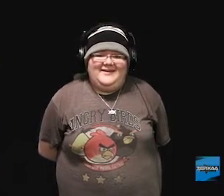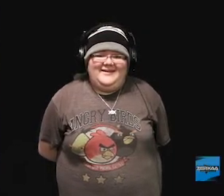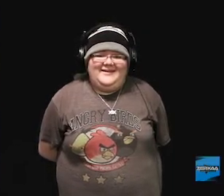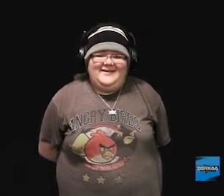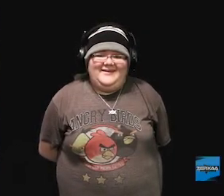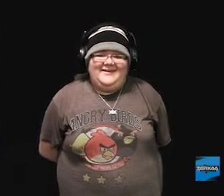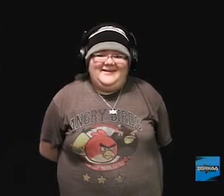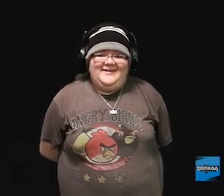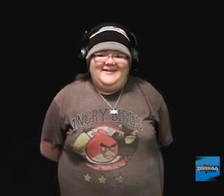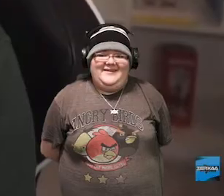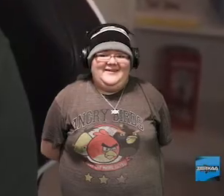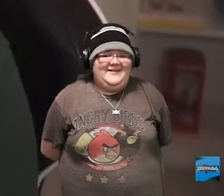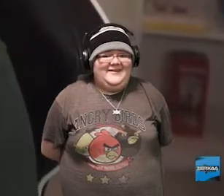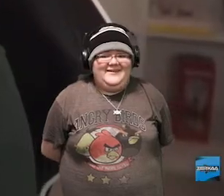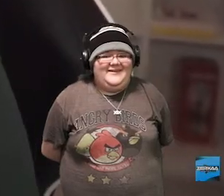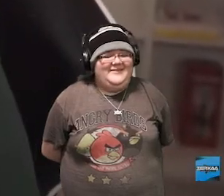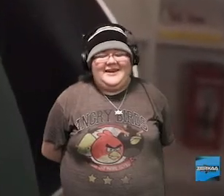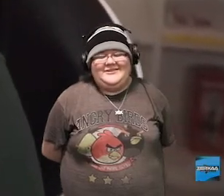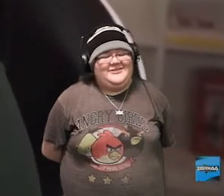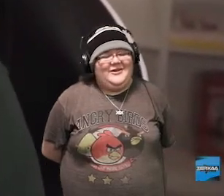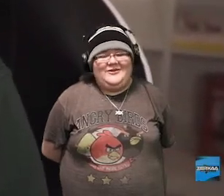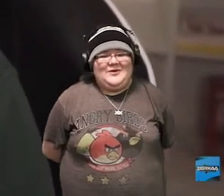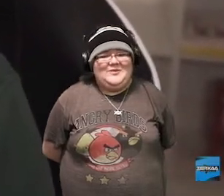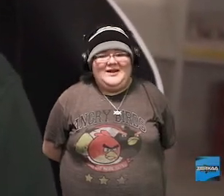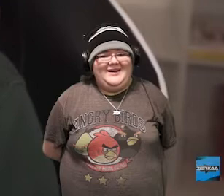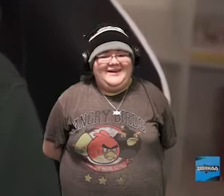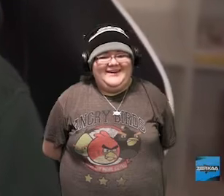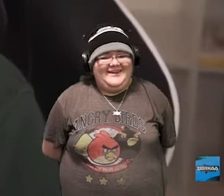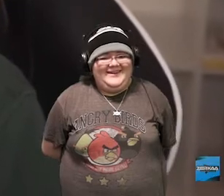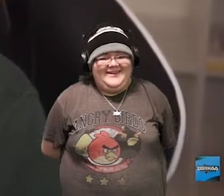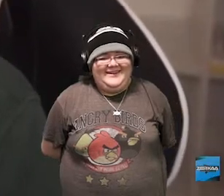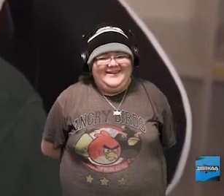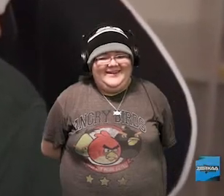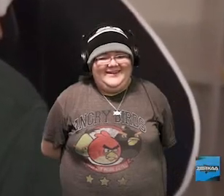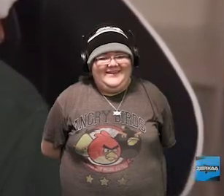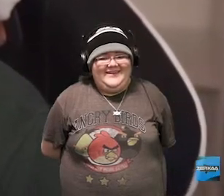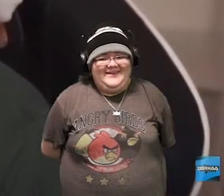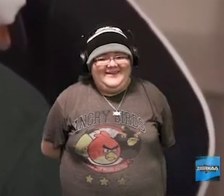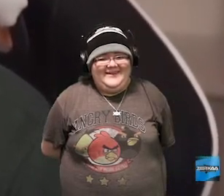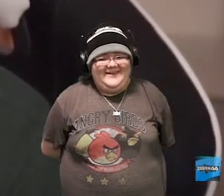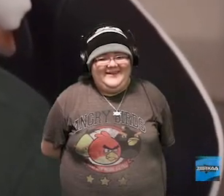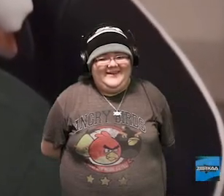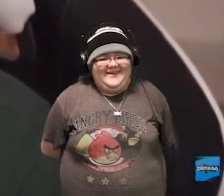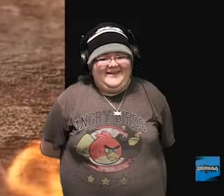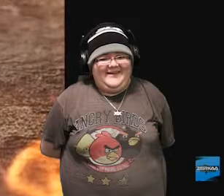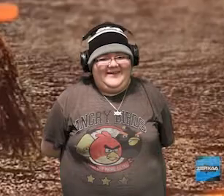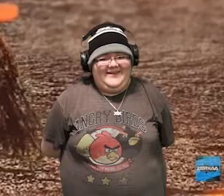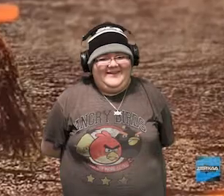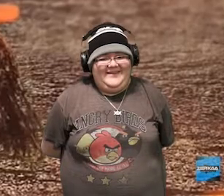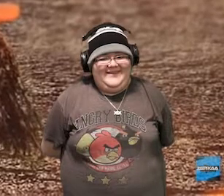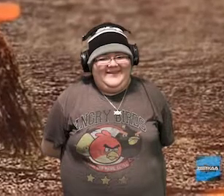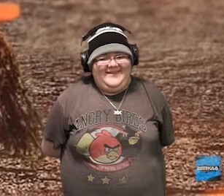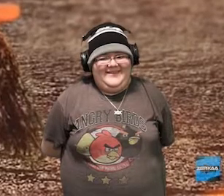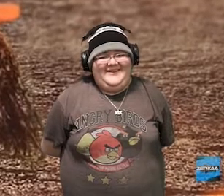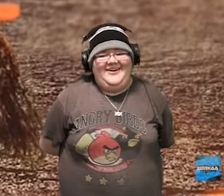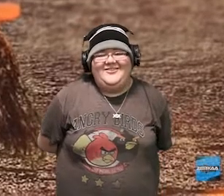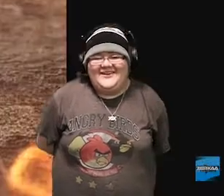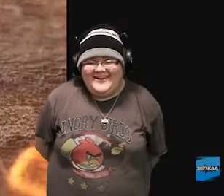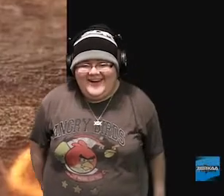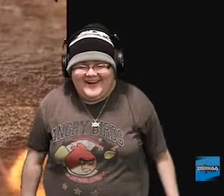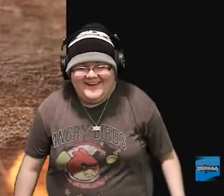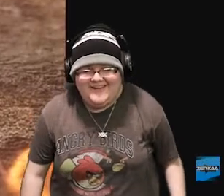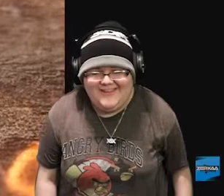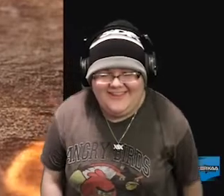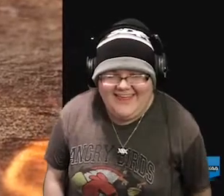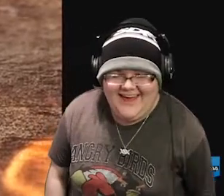wants to make things like this for my Reddit, please do. That's please so do, because cool, this bro. Stuff is sick. Proper sick edit from my Instagram photo. But look, Morgs' mum with a little oh skull